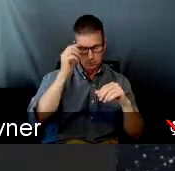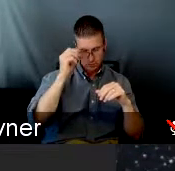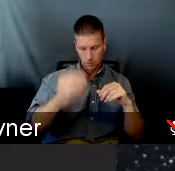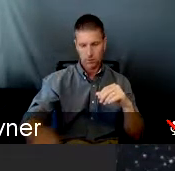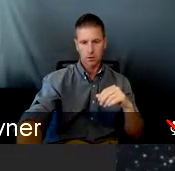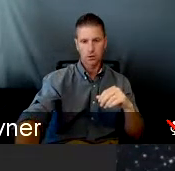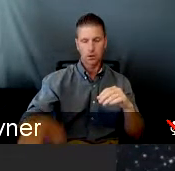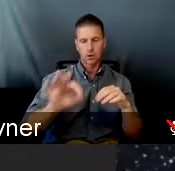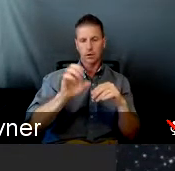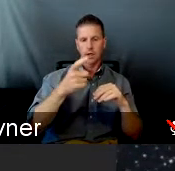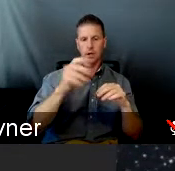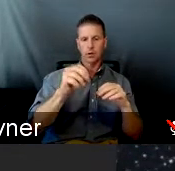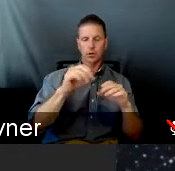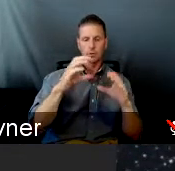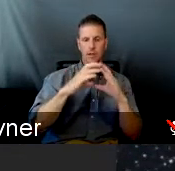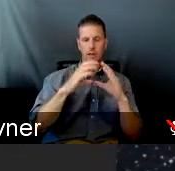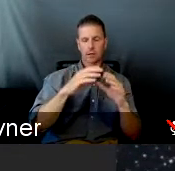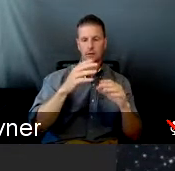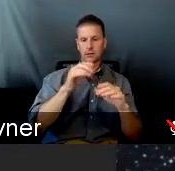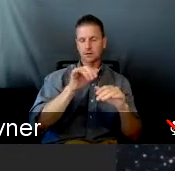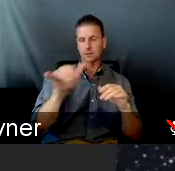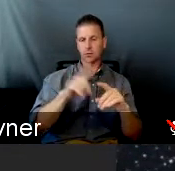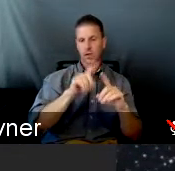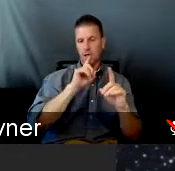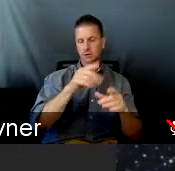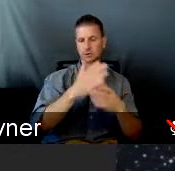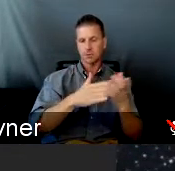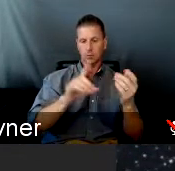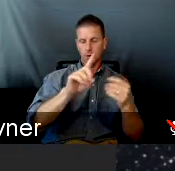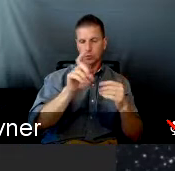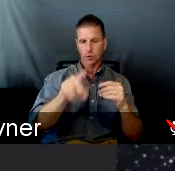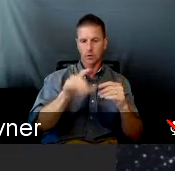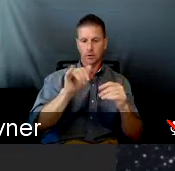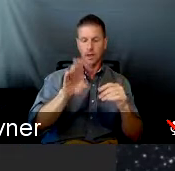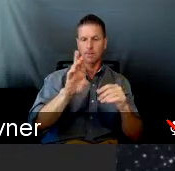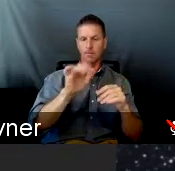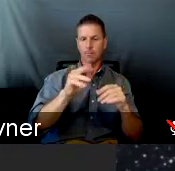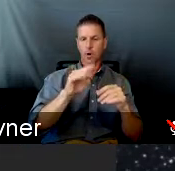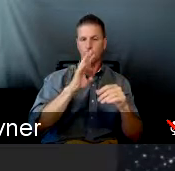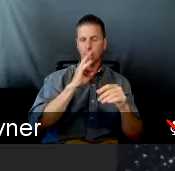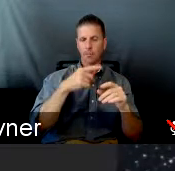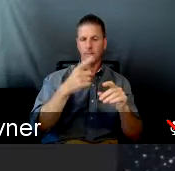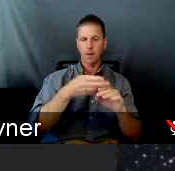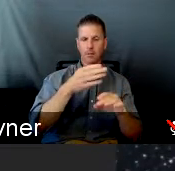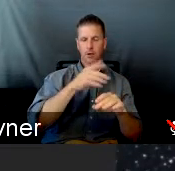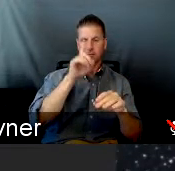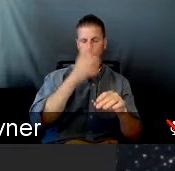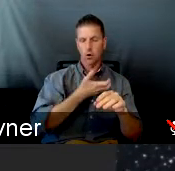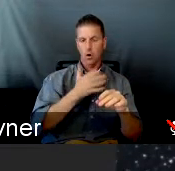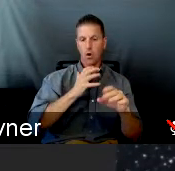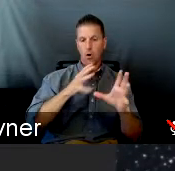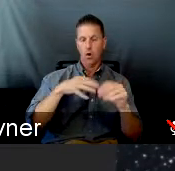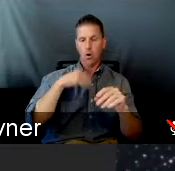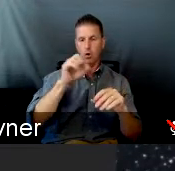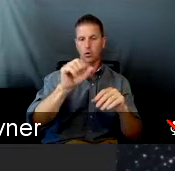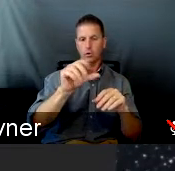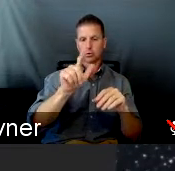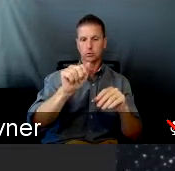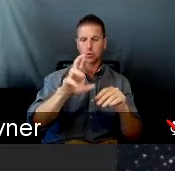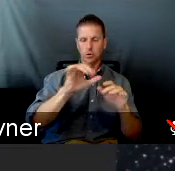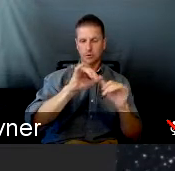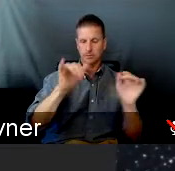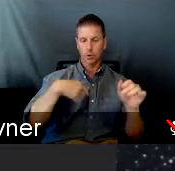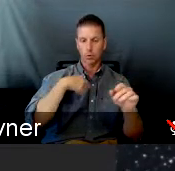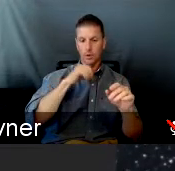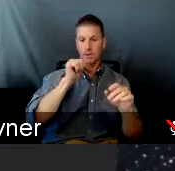at. So similar to answering some of the questions that Brian was talking about before for our own solar system, but we can extrapolate this